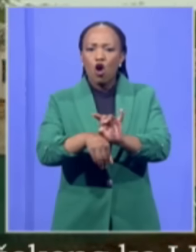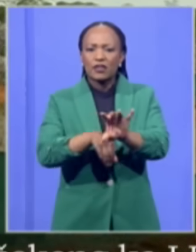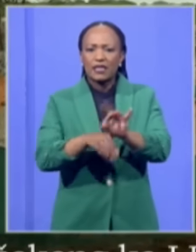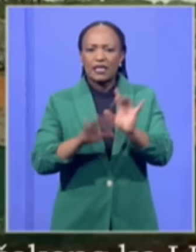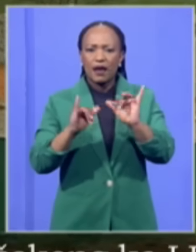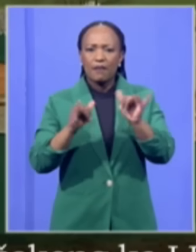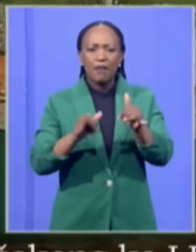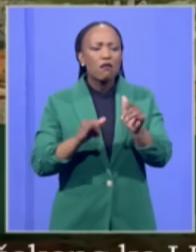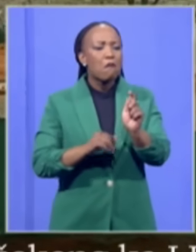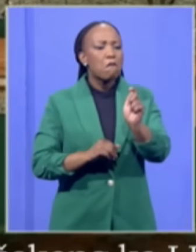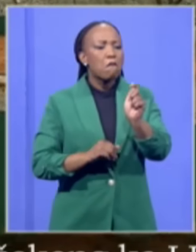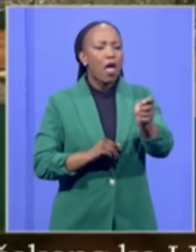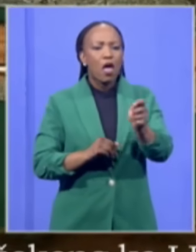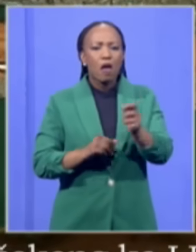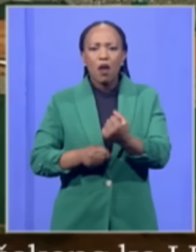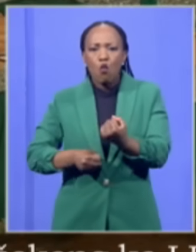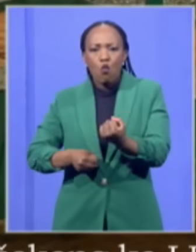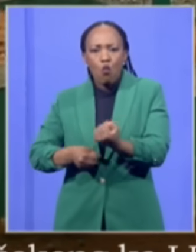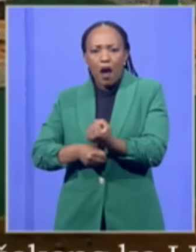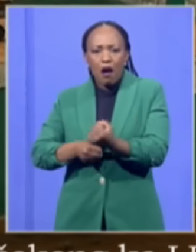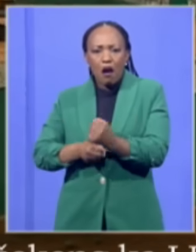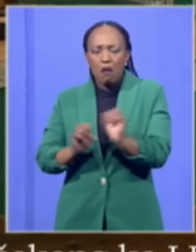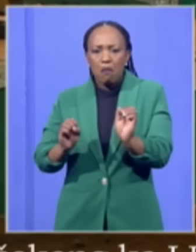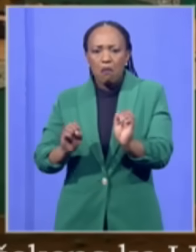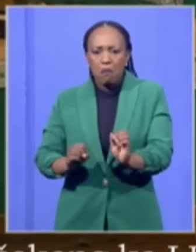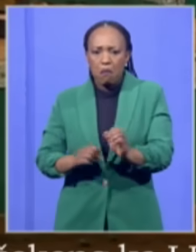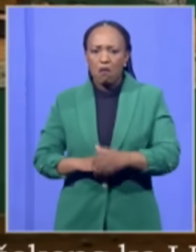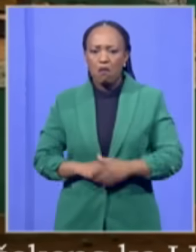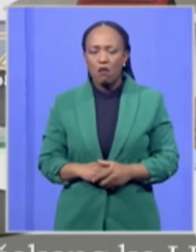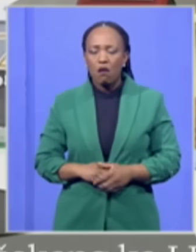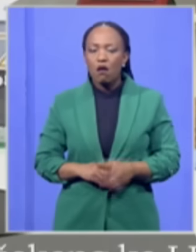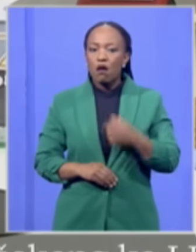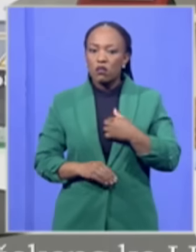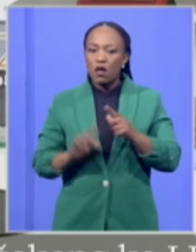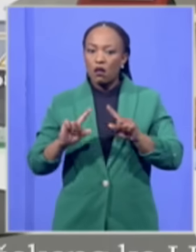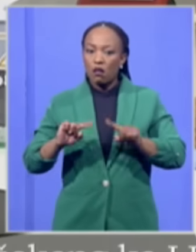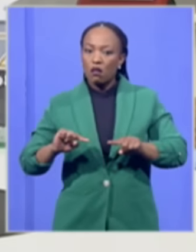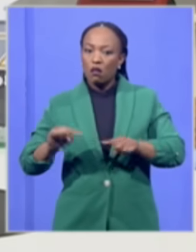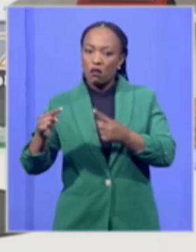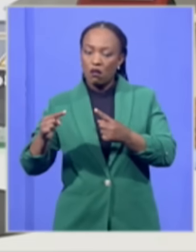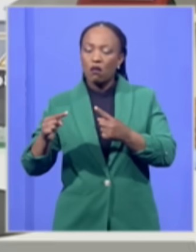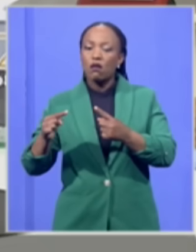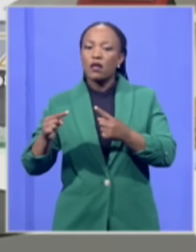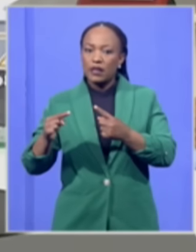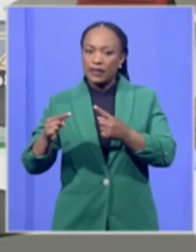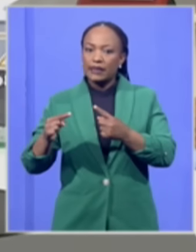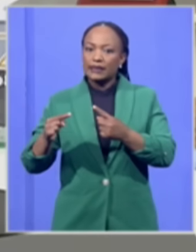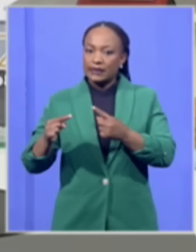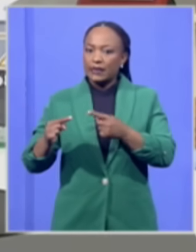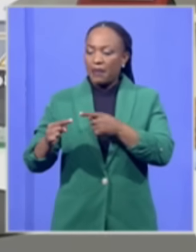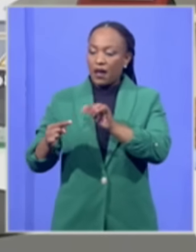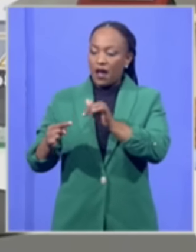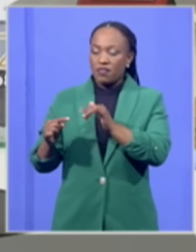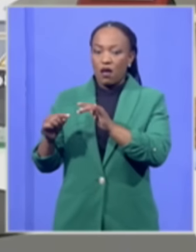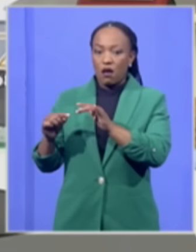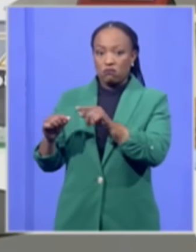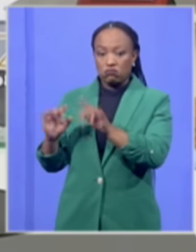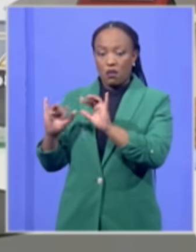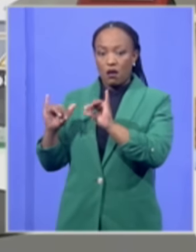nothing happened. We are being challenged by the interested parties, and the matter is sub judice. And